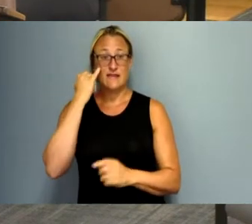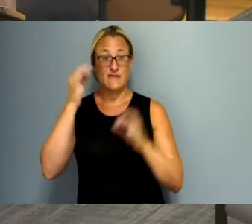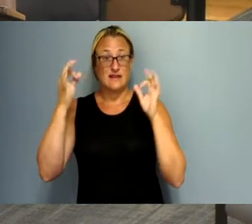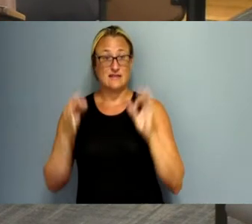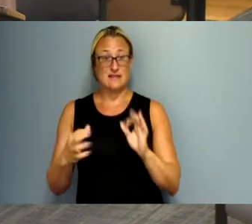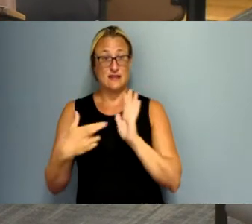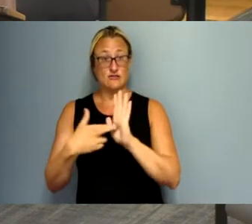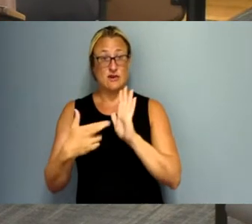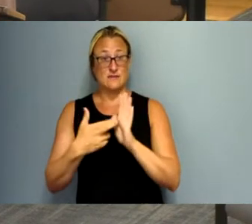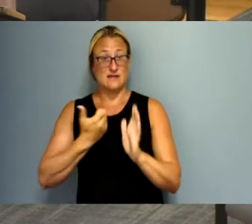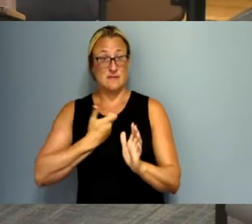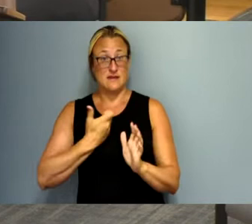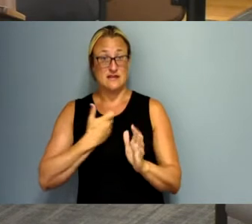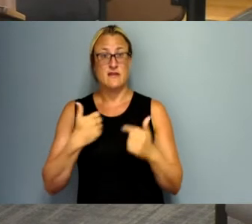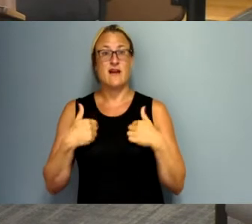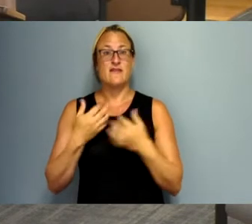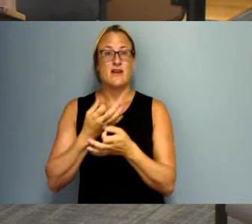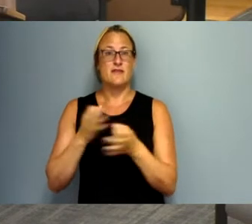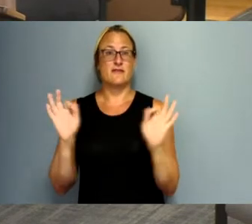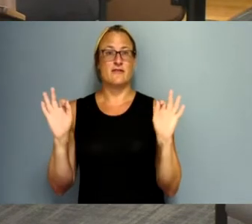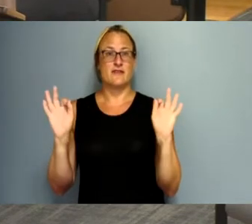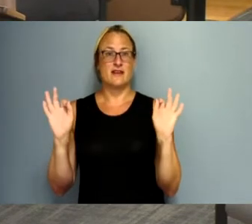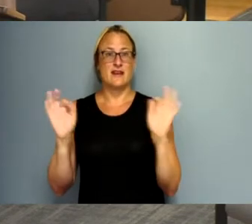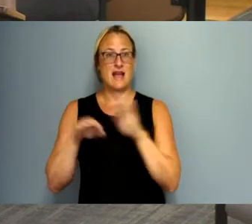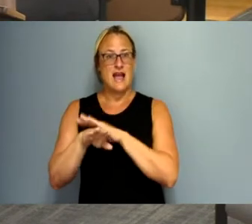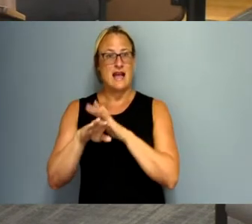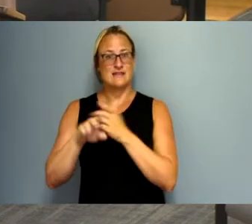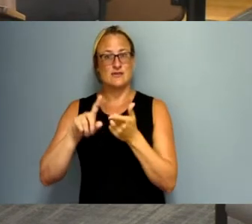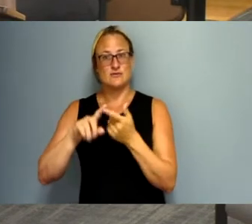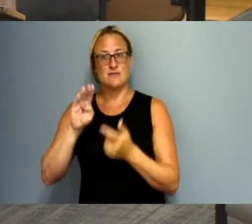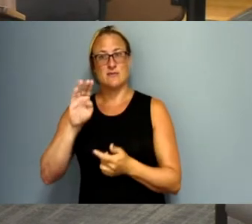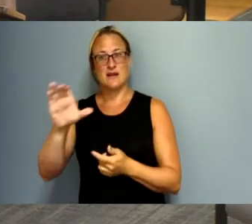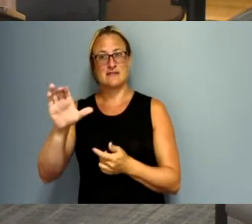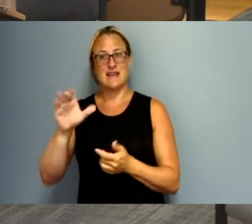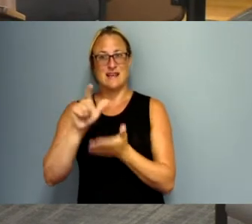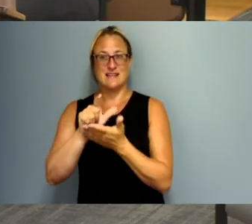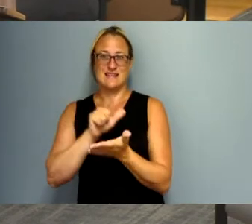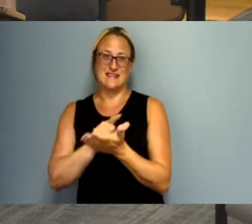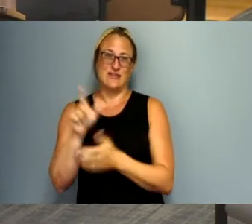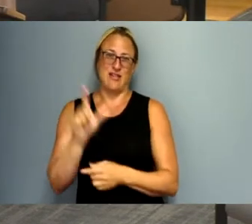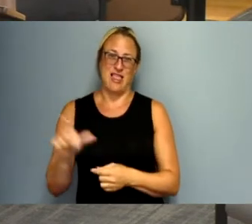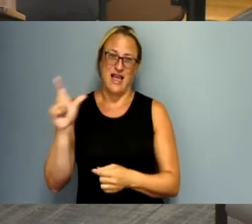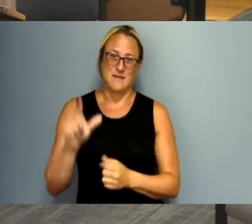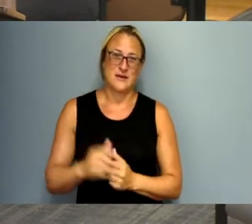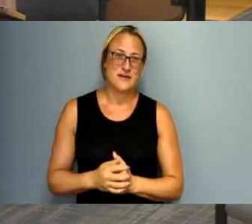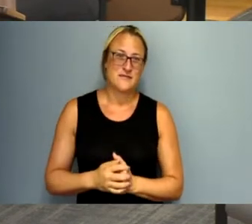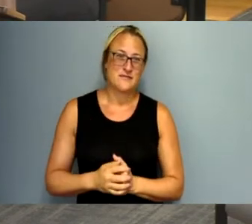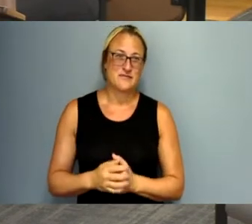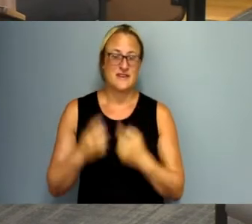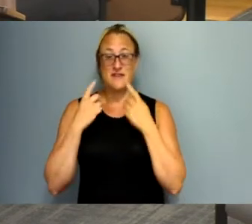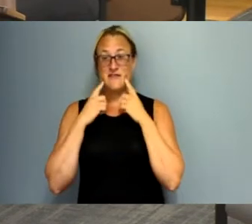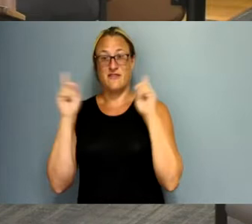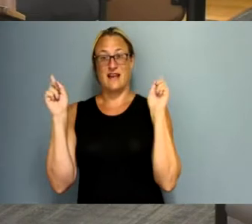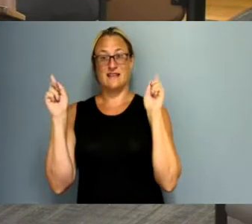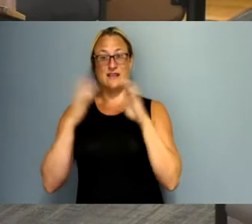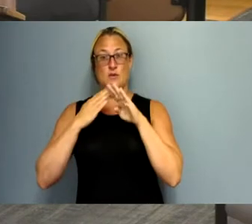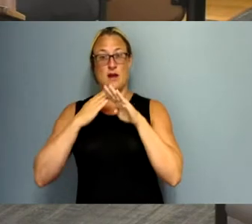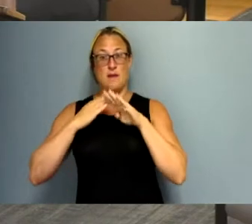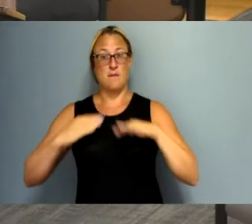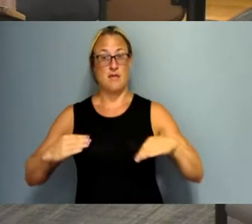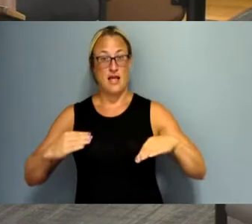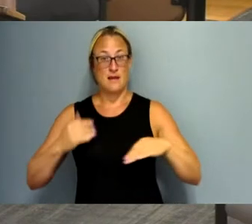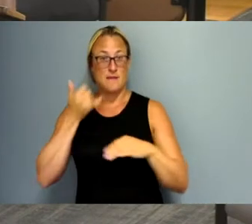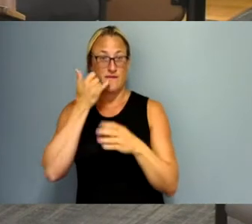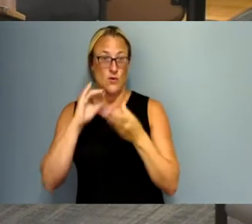I'll have free access to the Bucks County Legal Library. Thank goodness you finally unblocked my phone number and I was able to call that office and